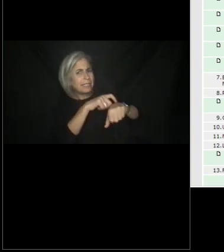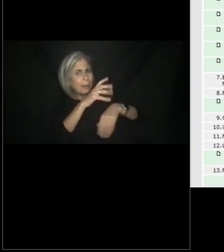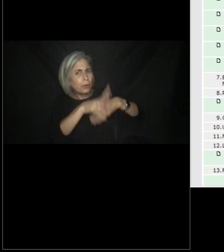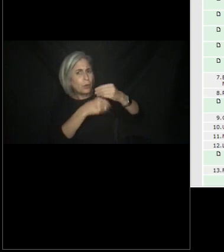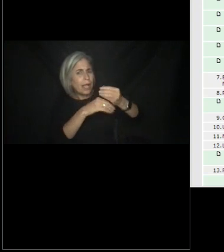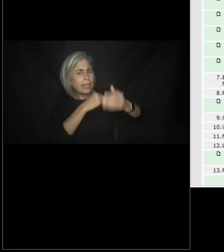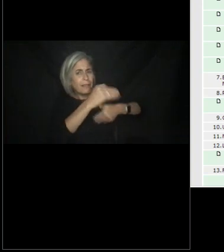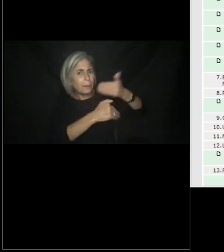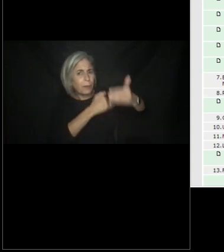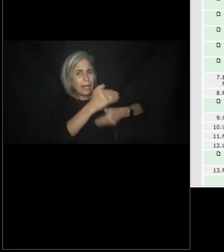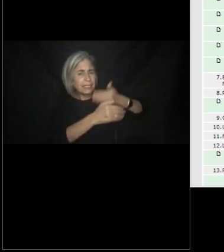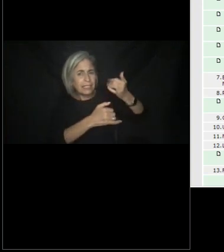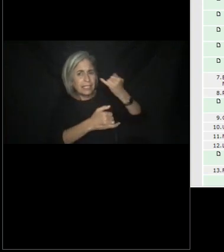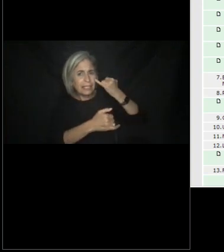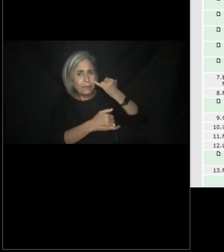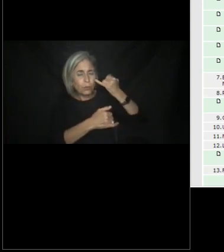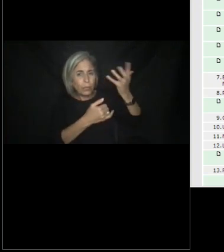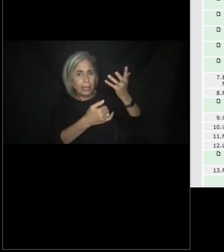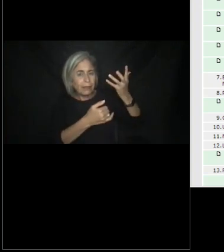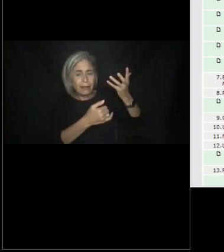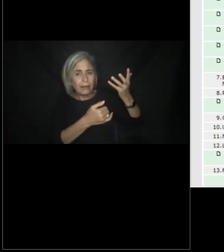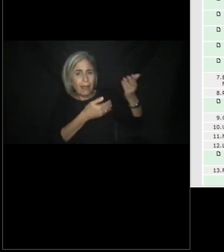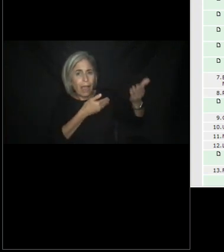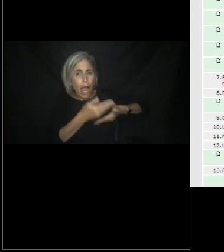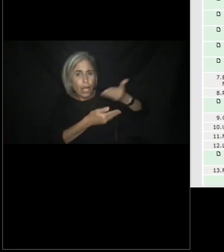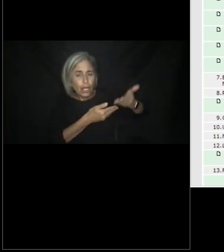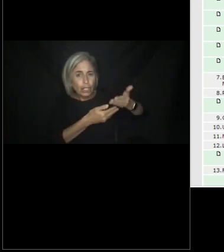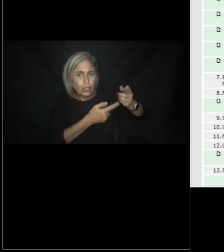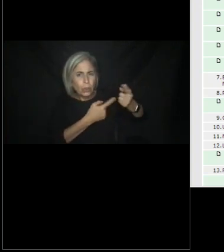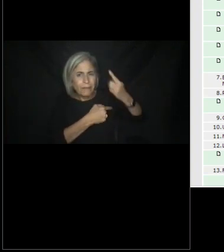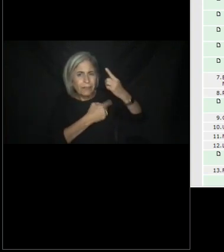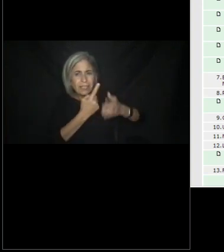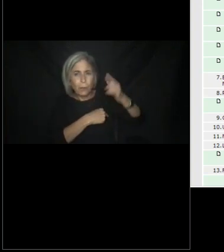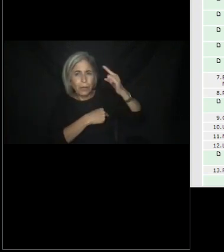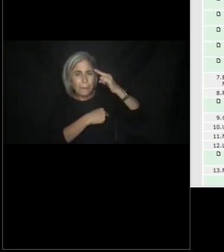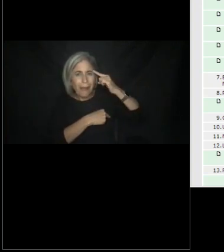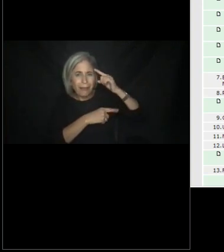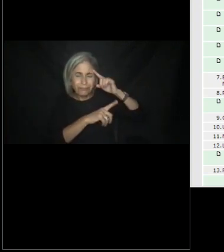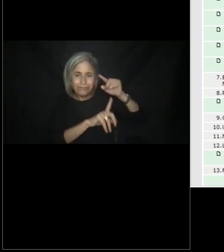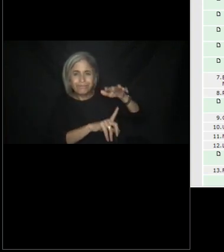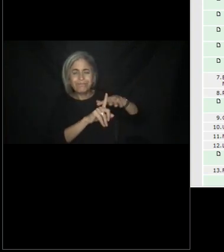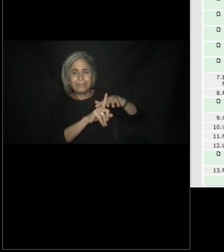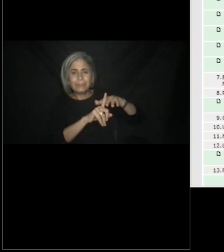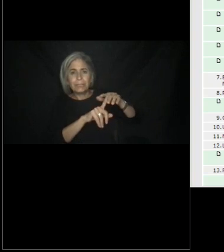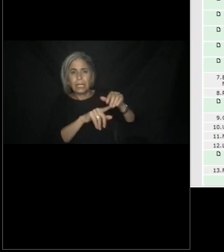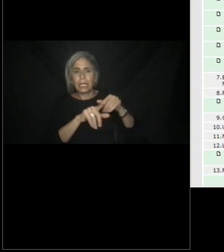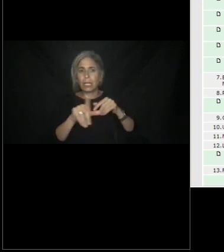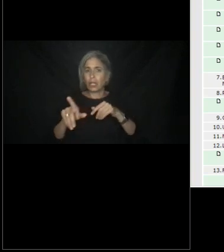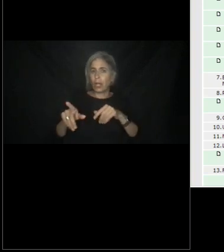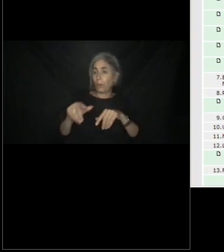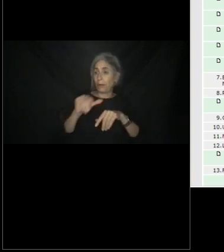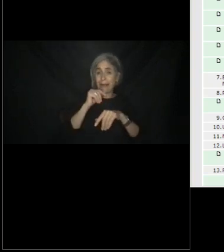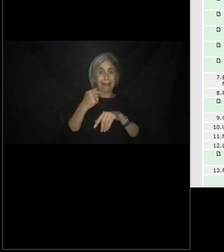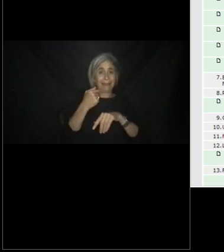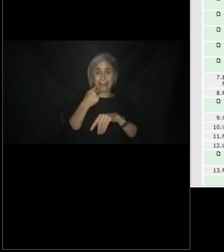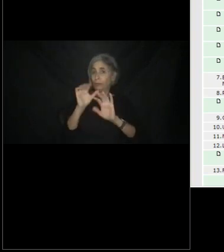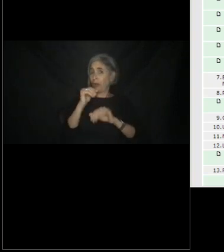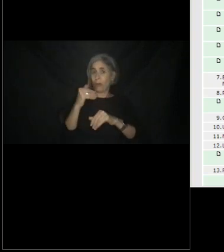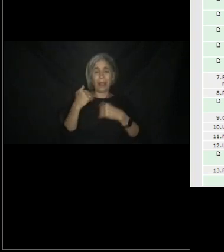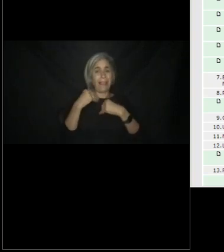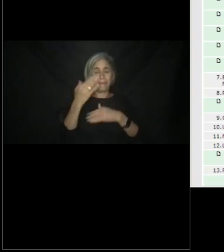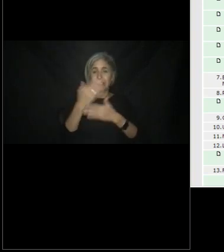process if do you have someone in mind, I guess, would it I wouldn't say that we have someone in